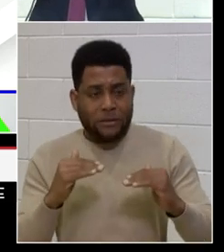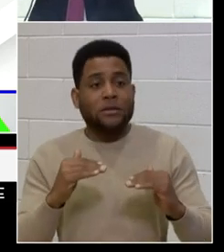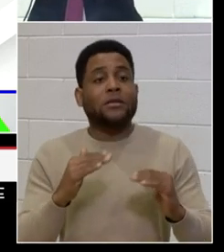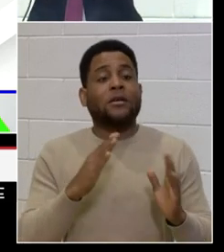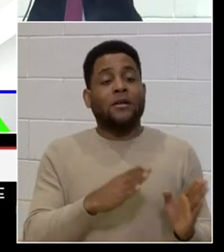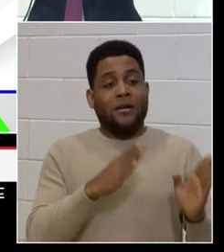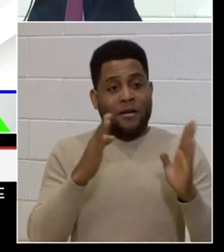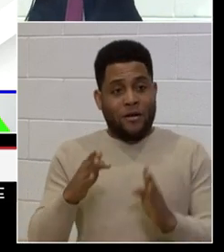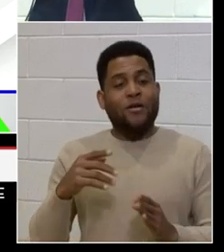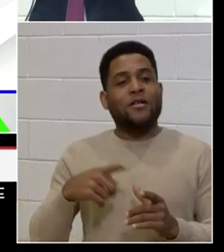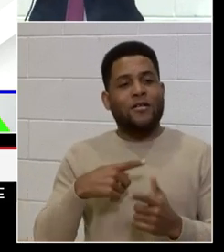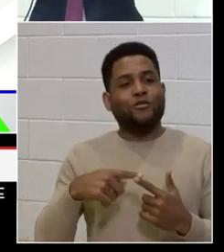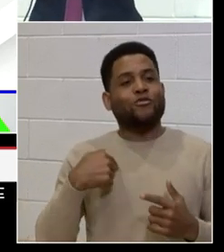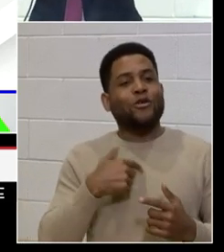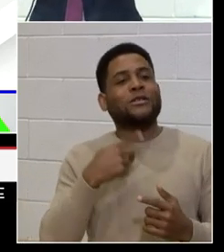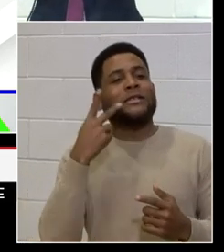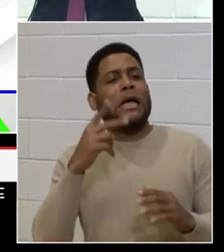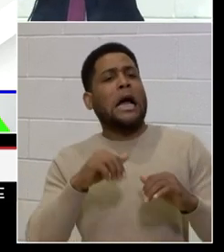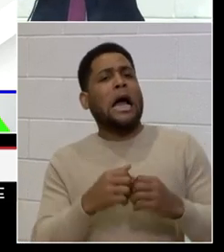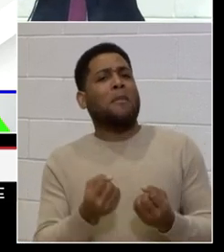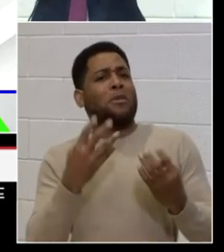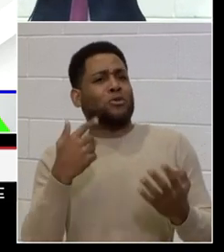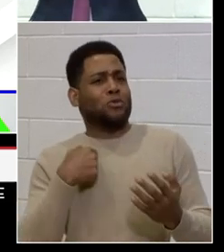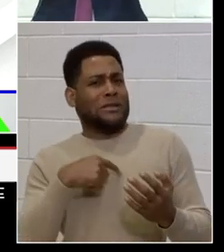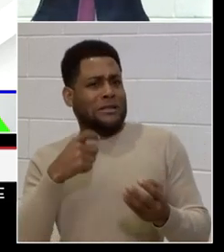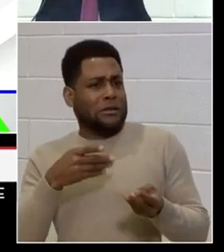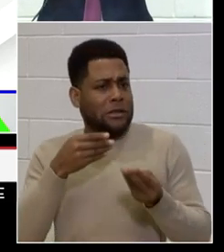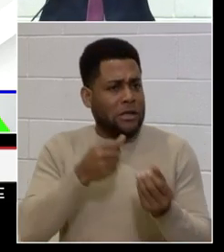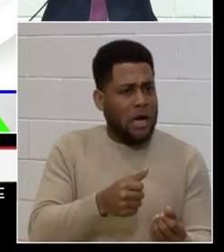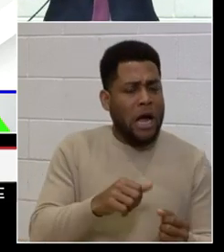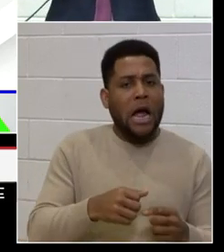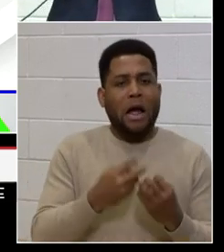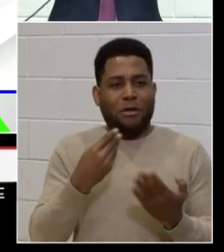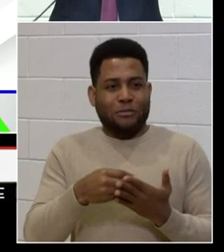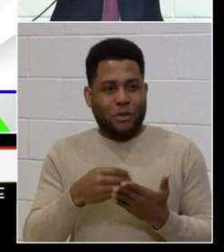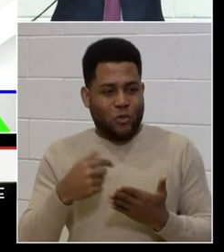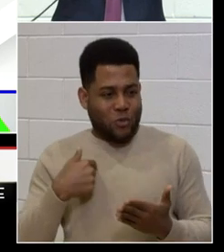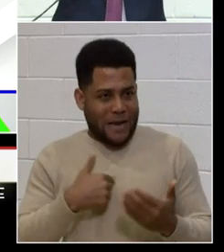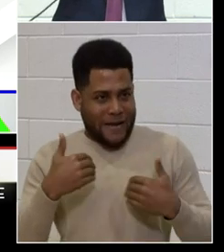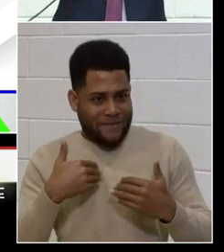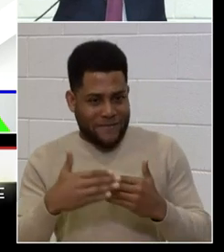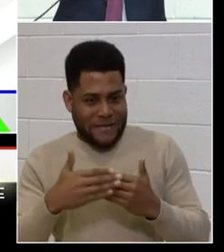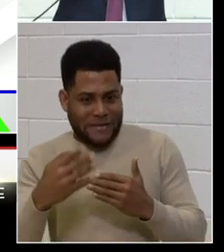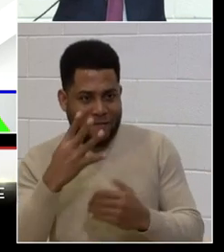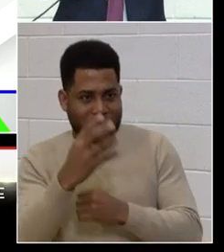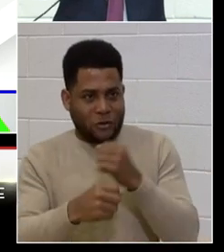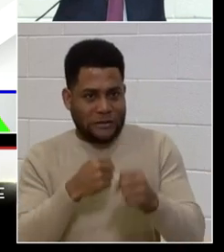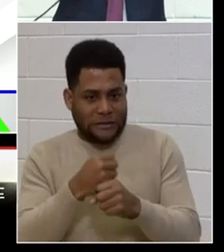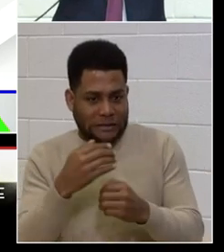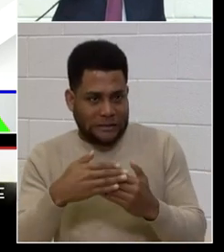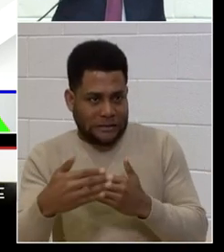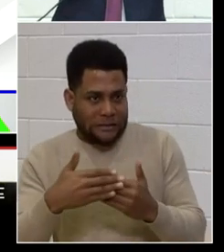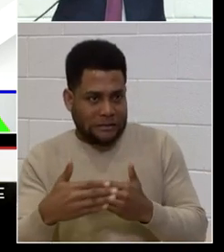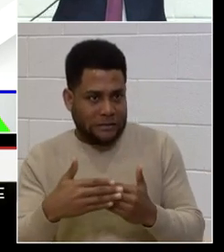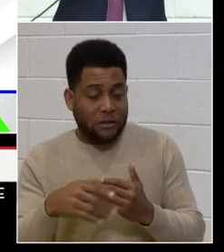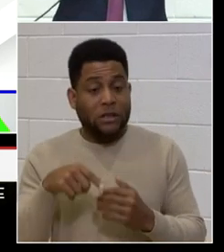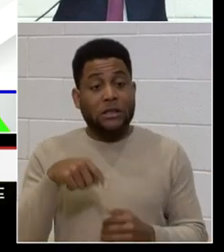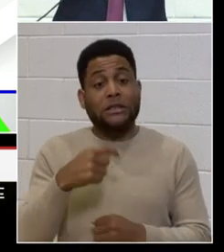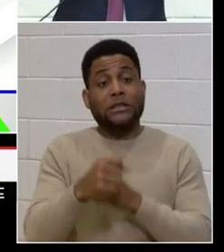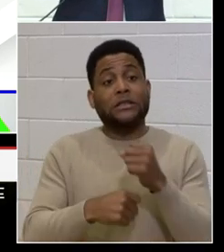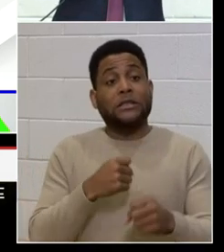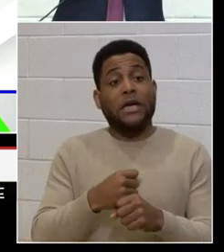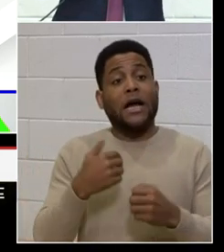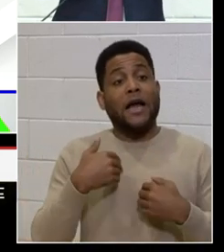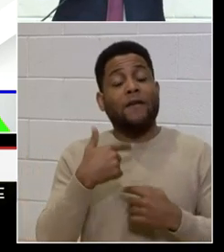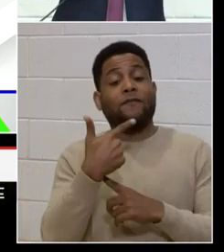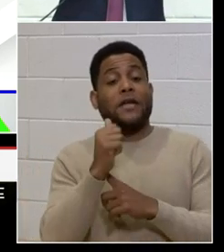going to have next year and for the next 4 years. And so this year we have a gap. So this 3 week sprint will be identifying how we